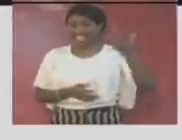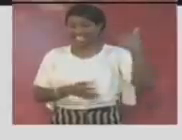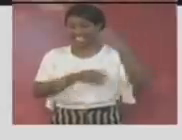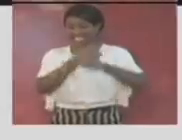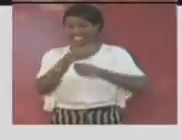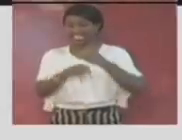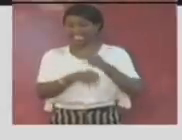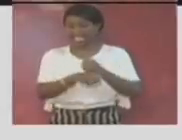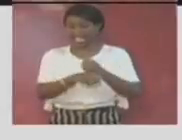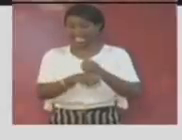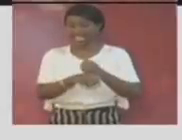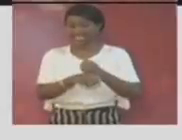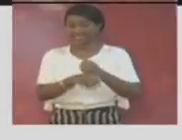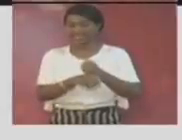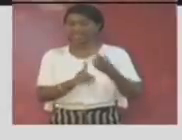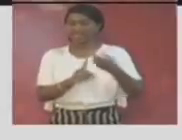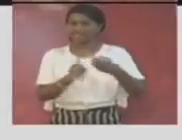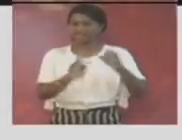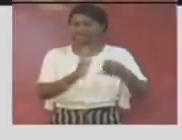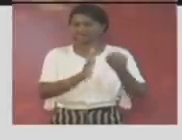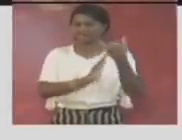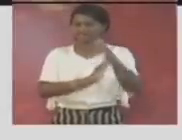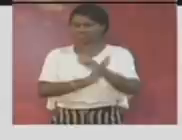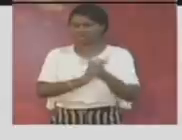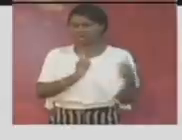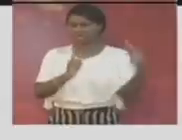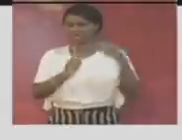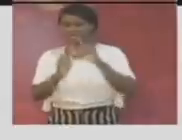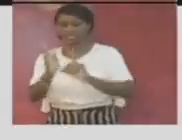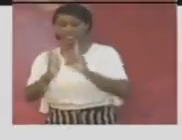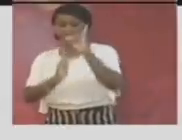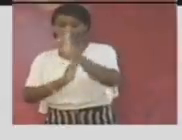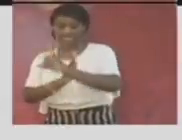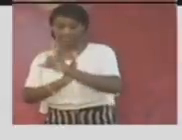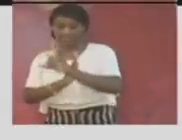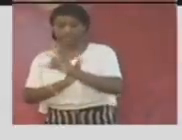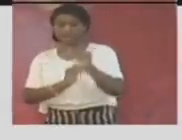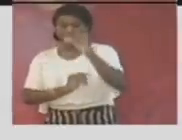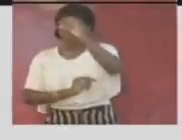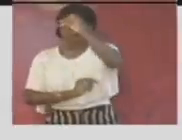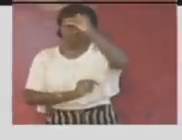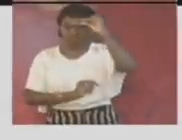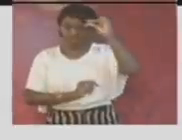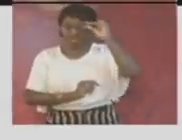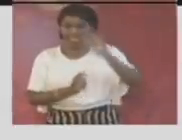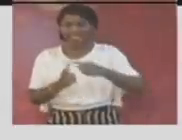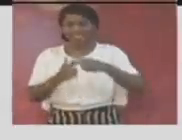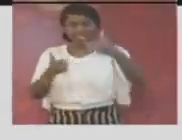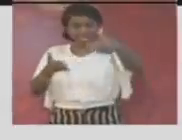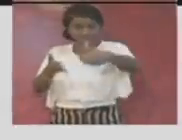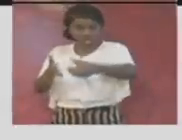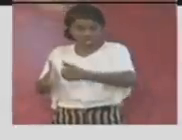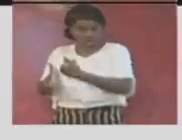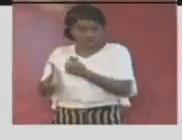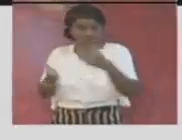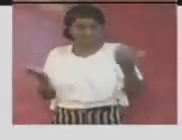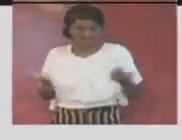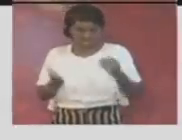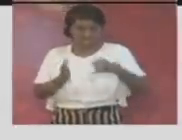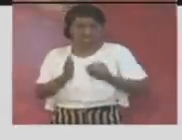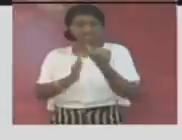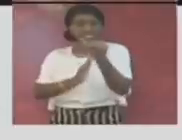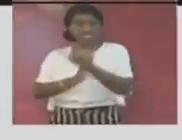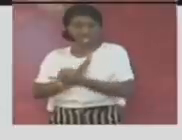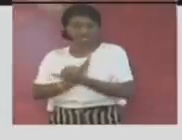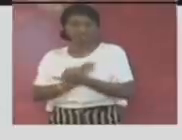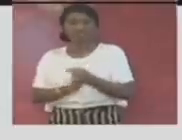basically from the end of July through to December 2020, those bars are in gray. The new data, the data for January